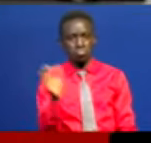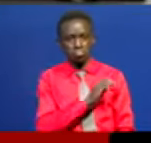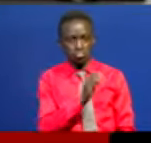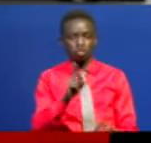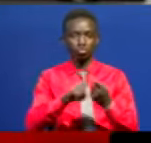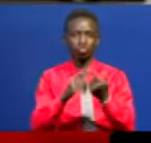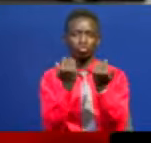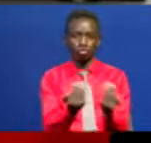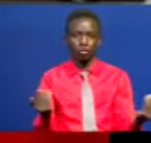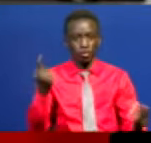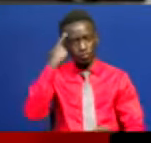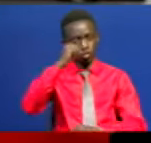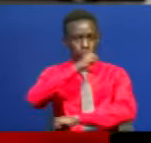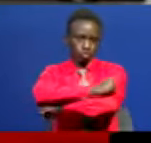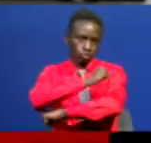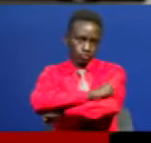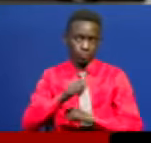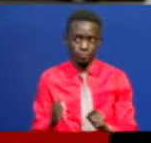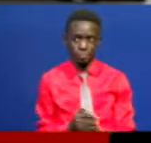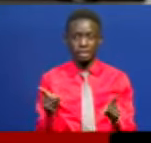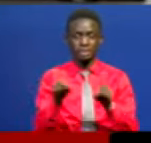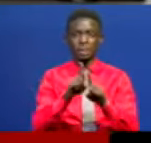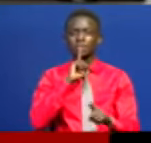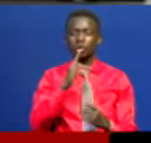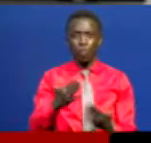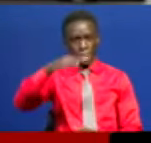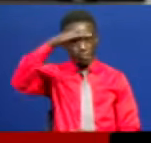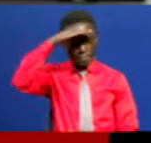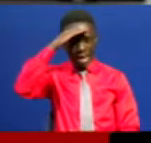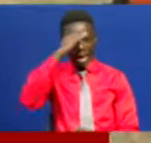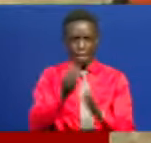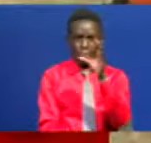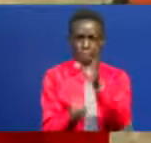liquor stalls should not be established around schools.